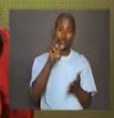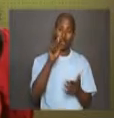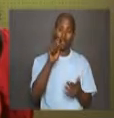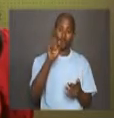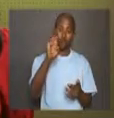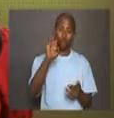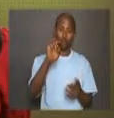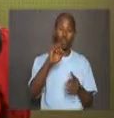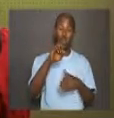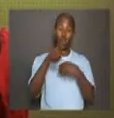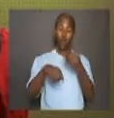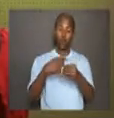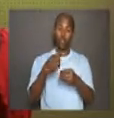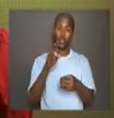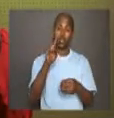around